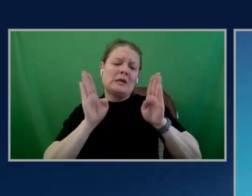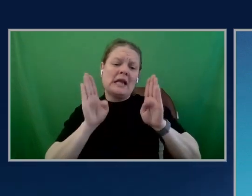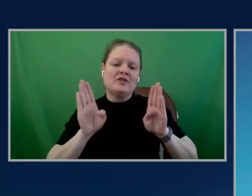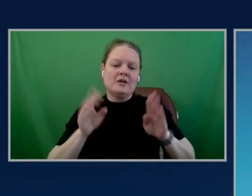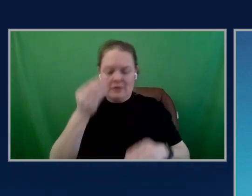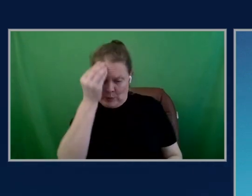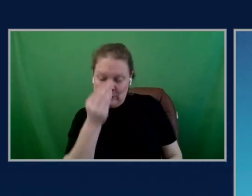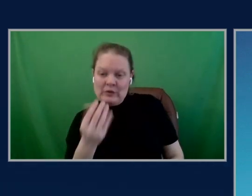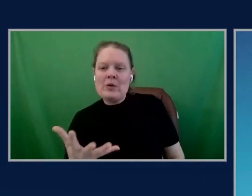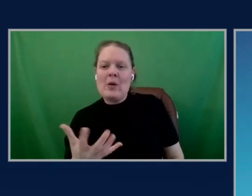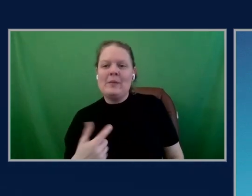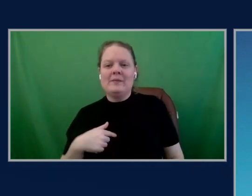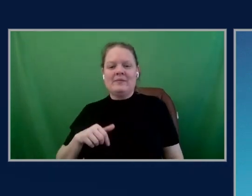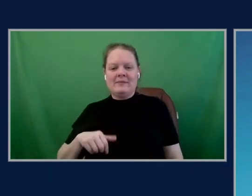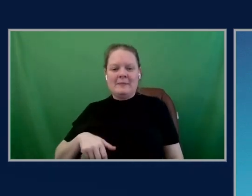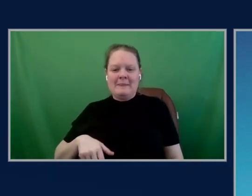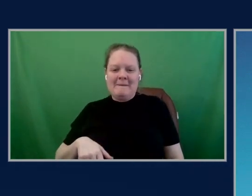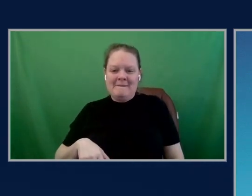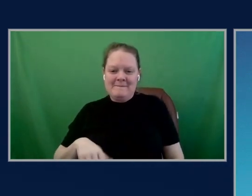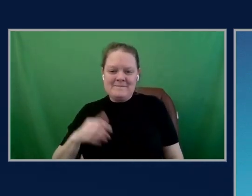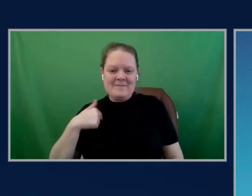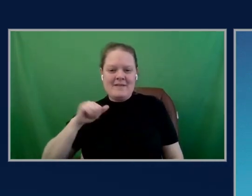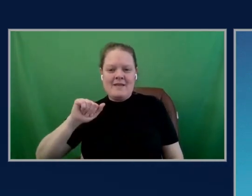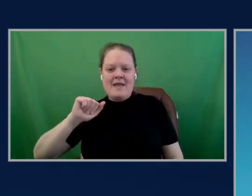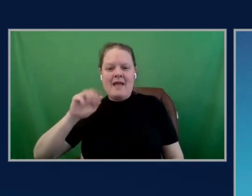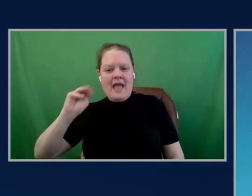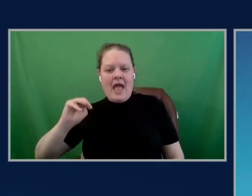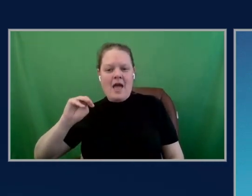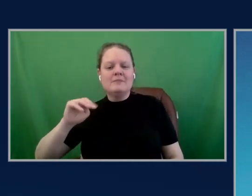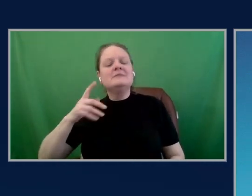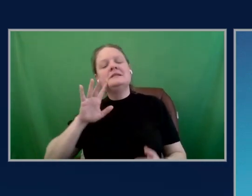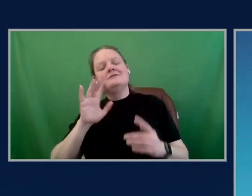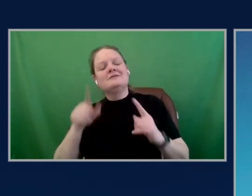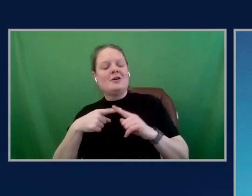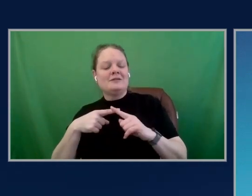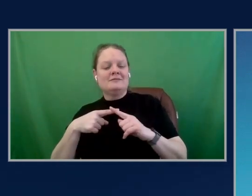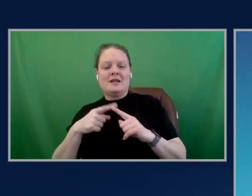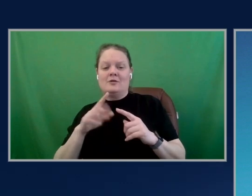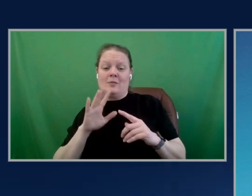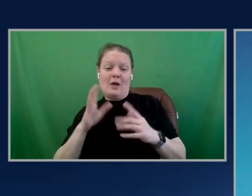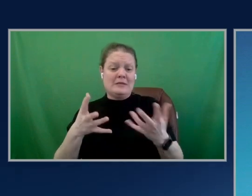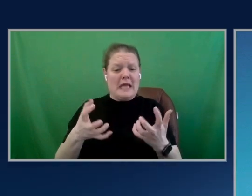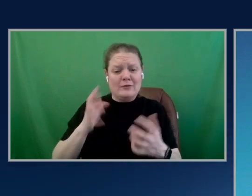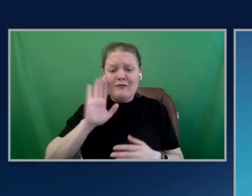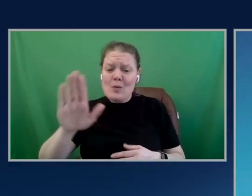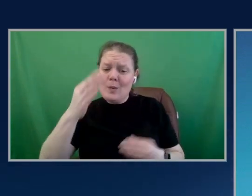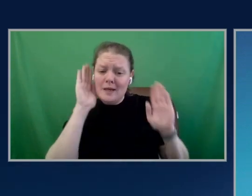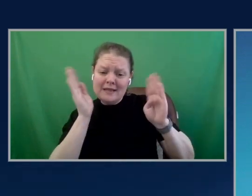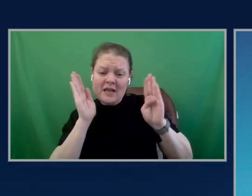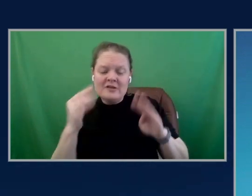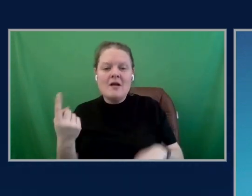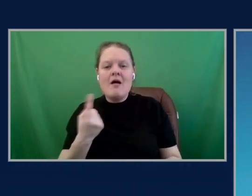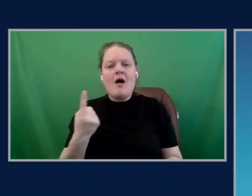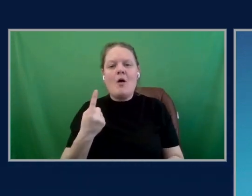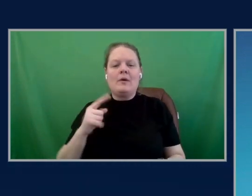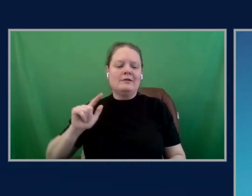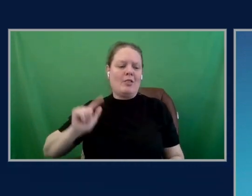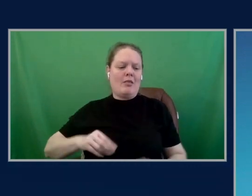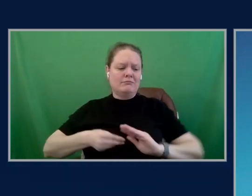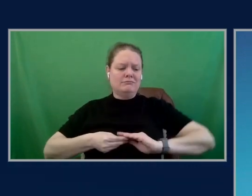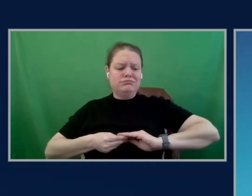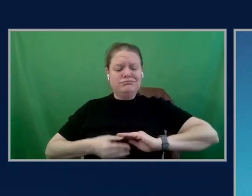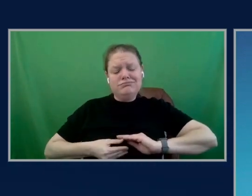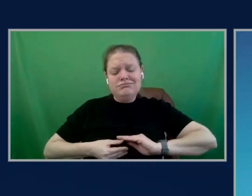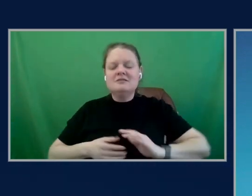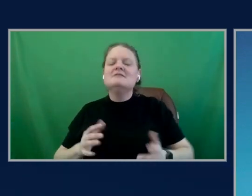I'm A.M. Grabelny, speaking of desperate for your attention, always, you know, low self-esteem. Please